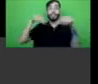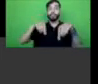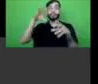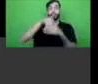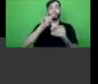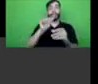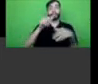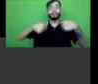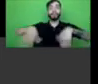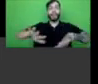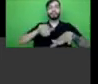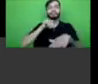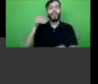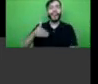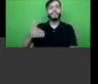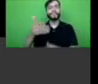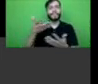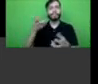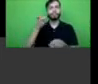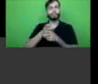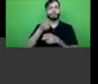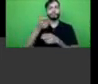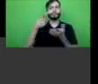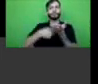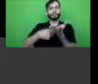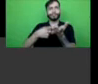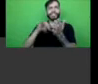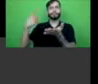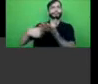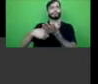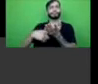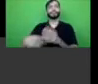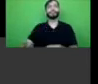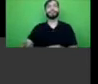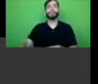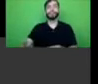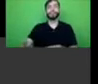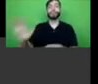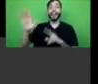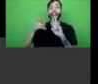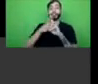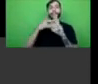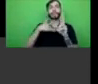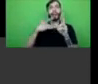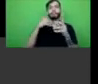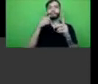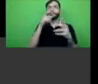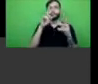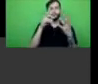media posts with a way to follow a conversation about racism and disability.